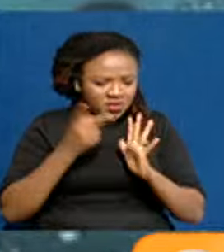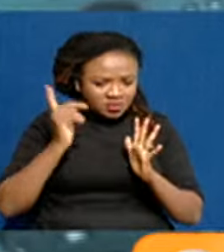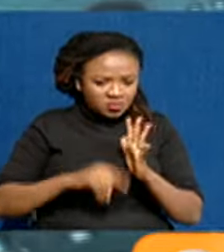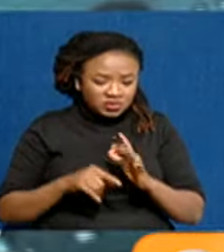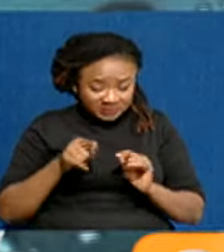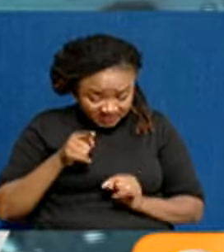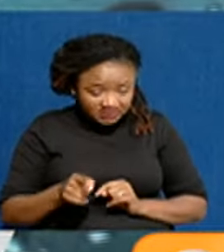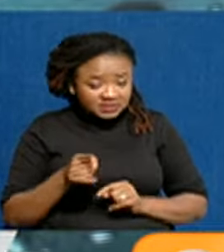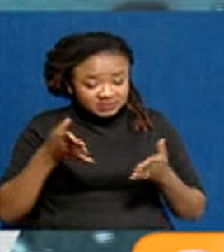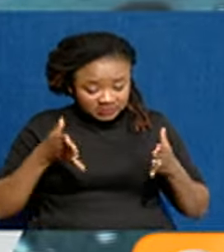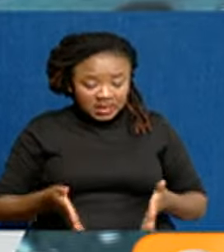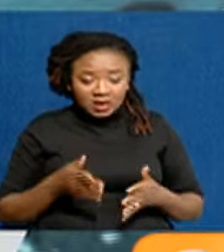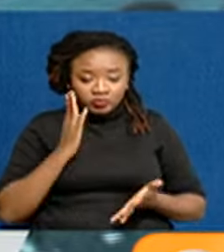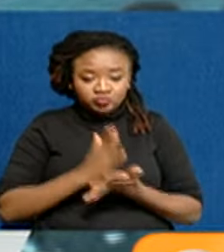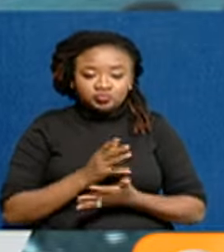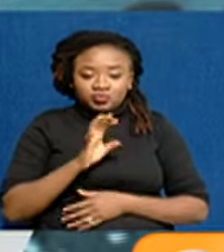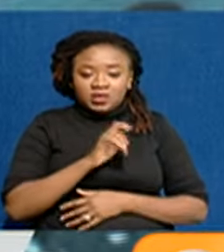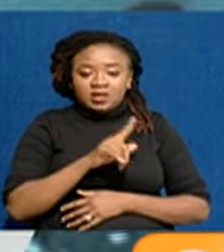confused?